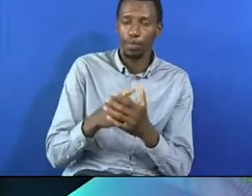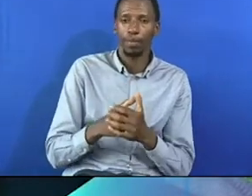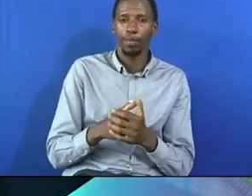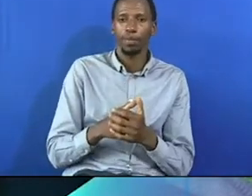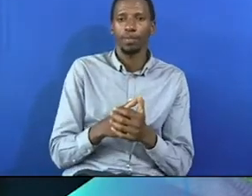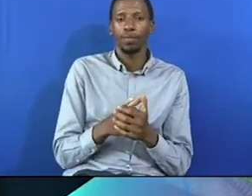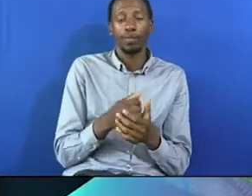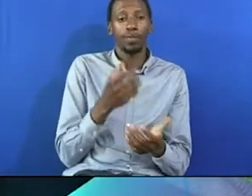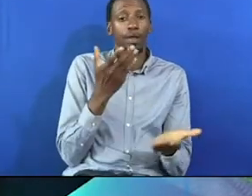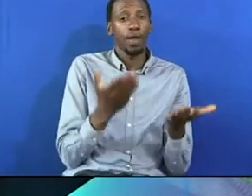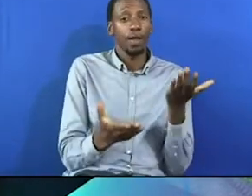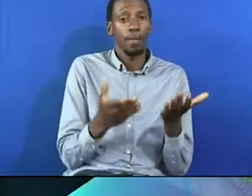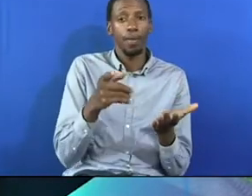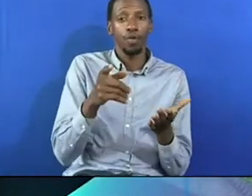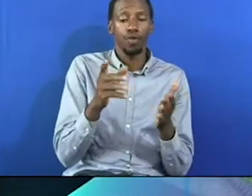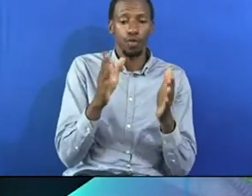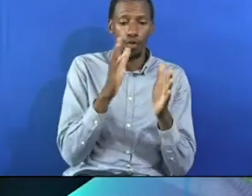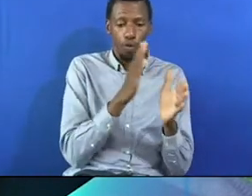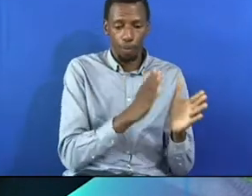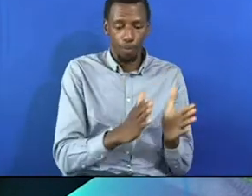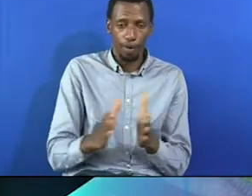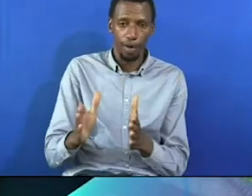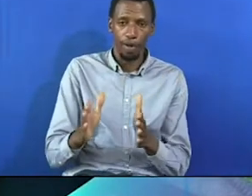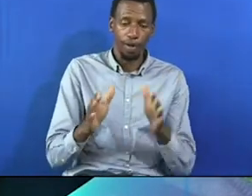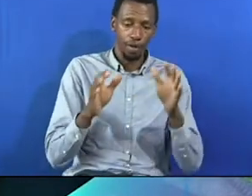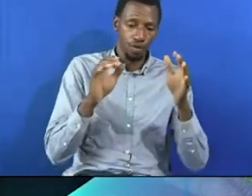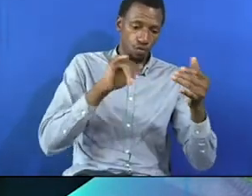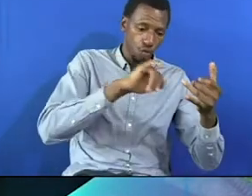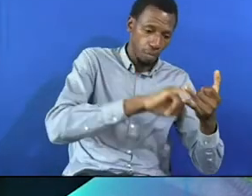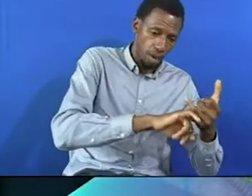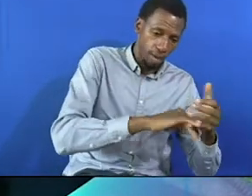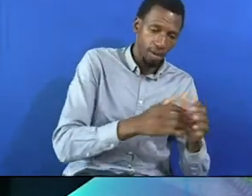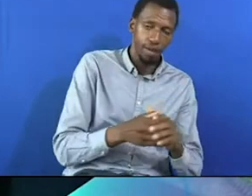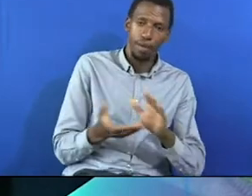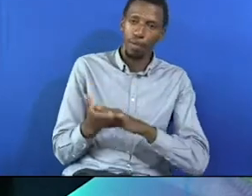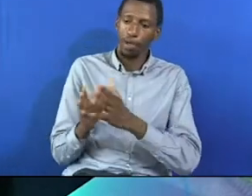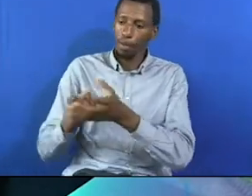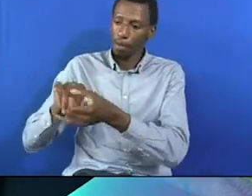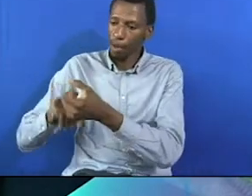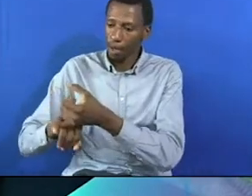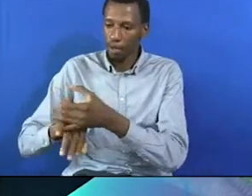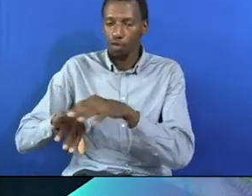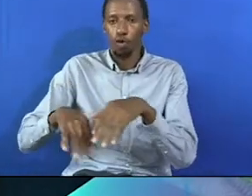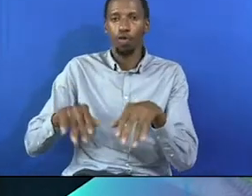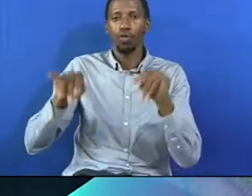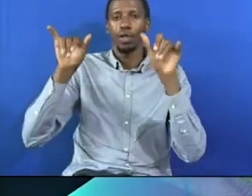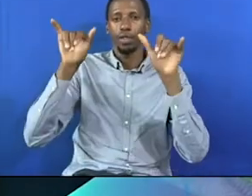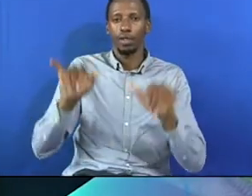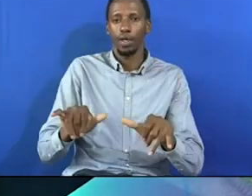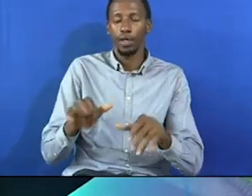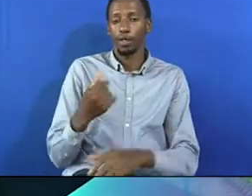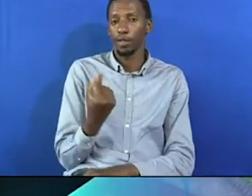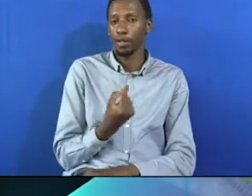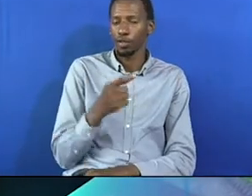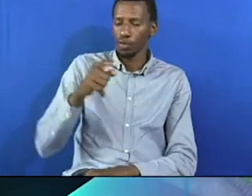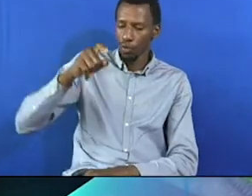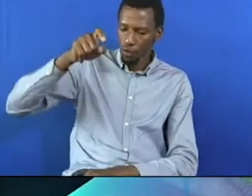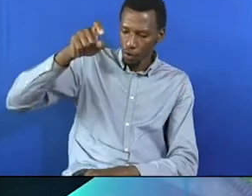Whether you are planning to marry, get married, or to remain single, you need the